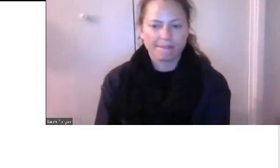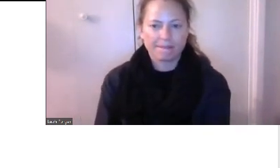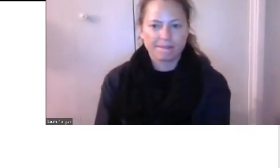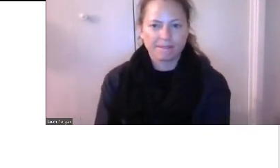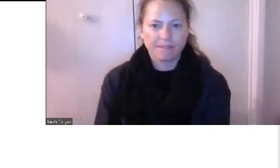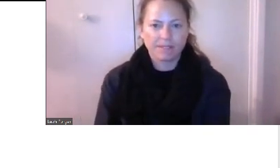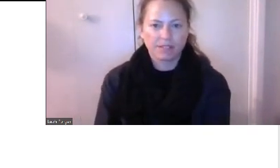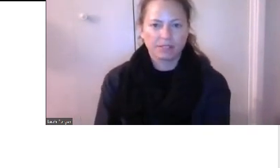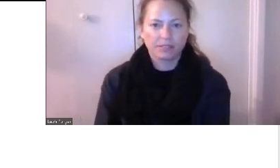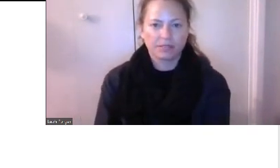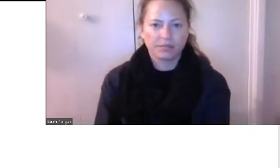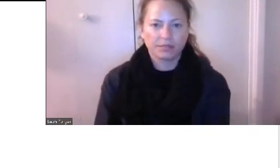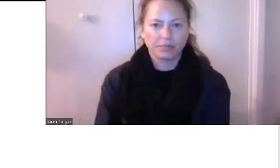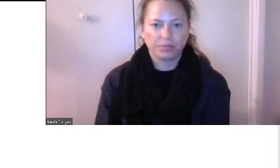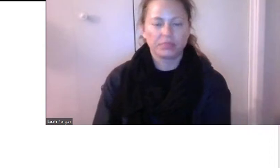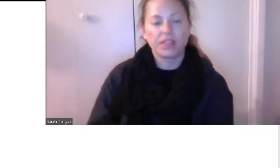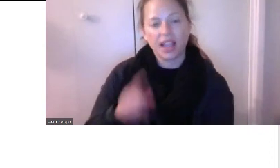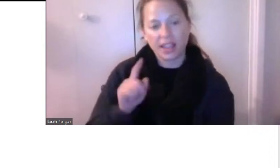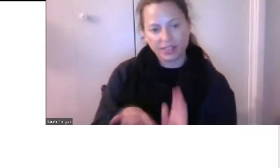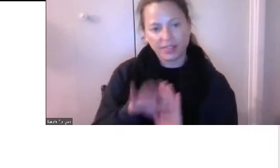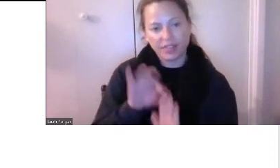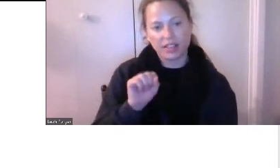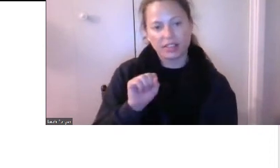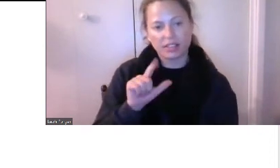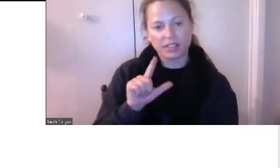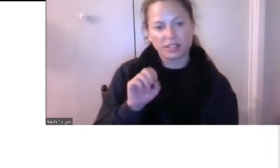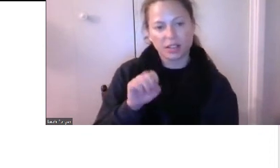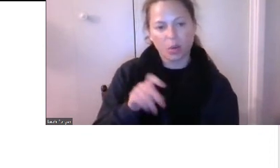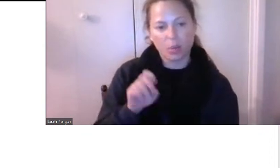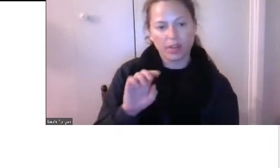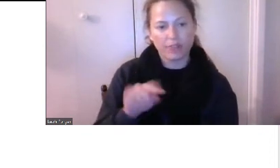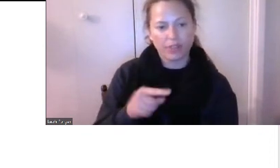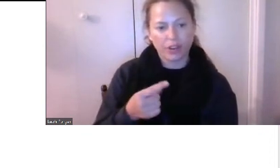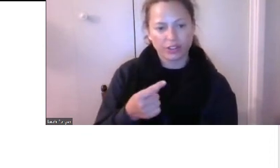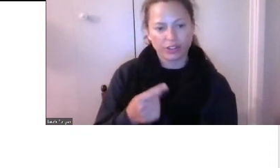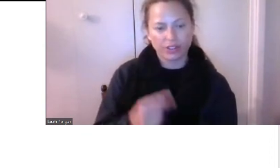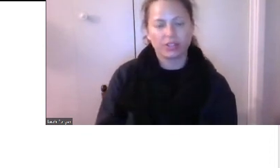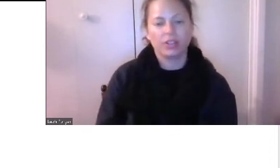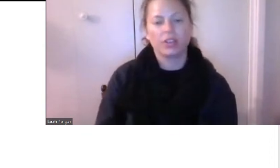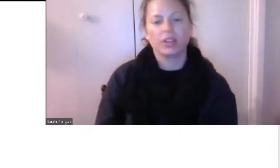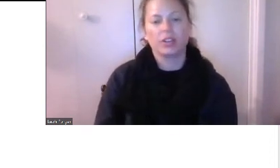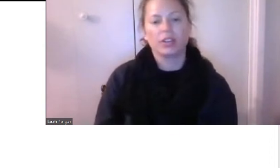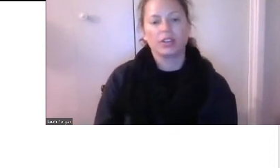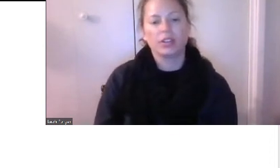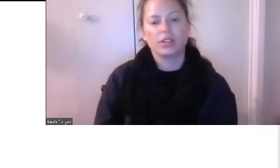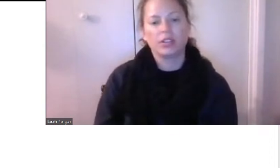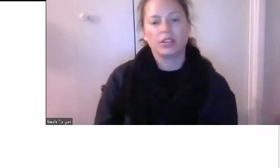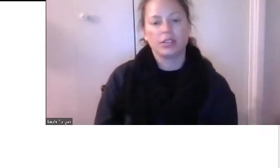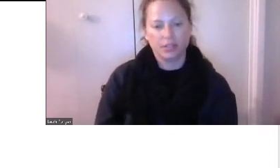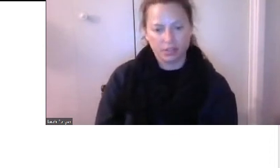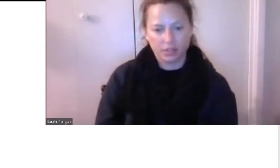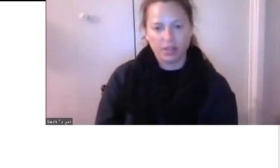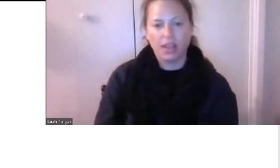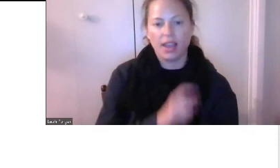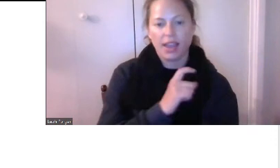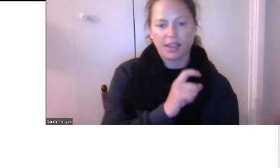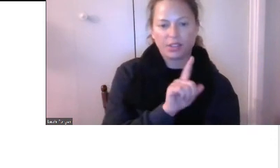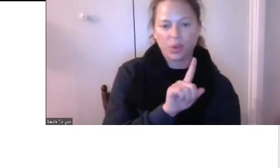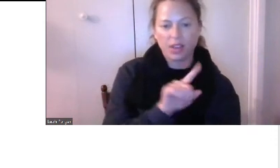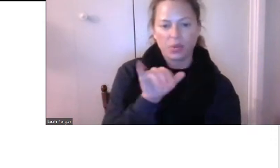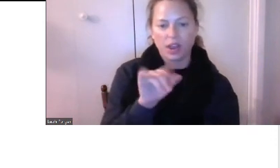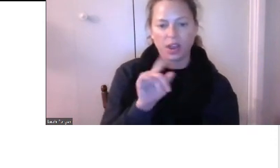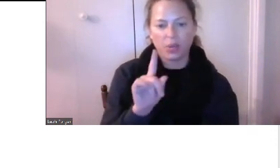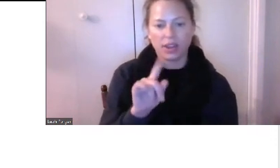All right, so I have to find my slope first. So x1, y1, x2, y2.